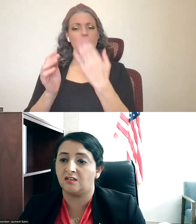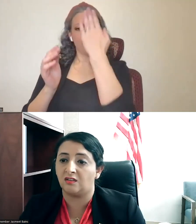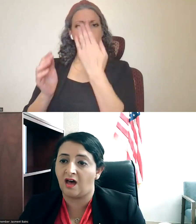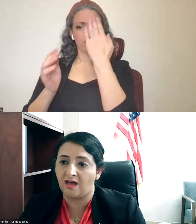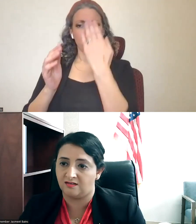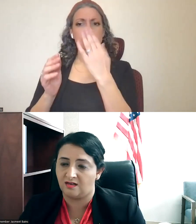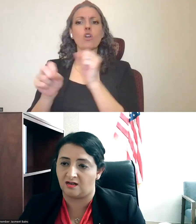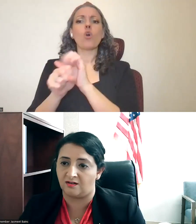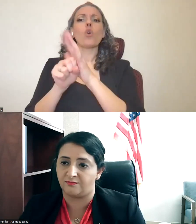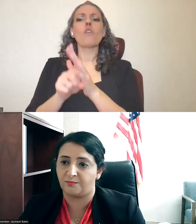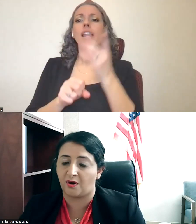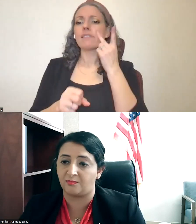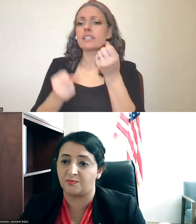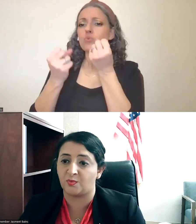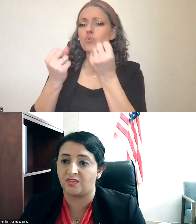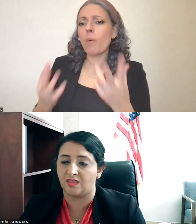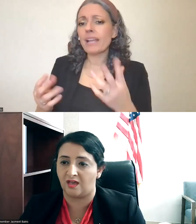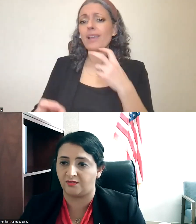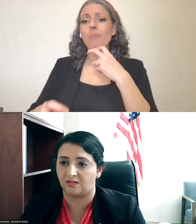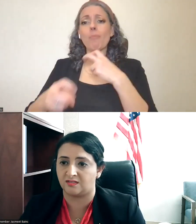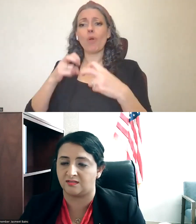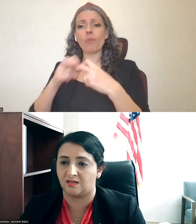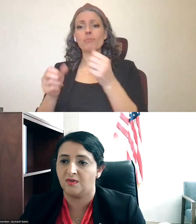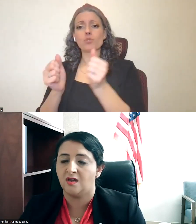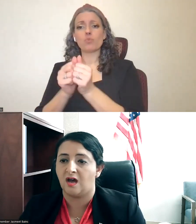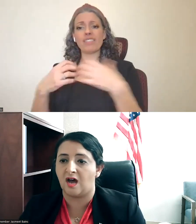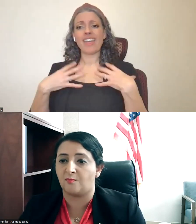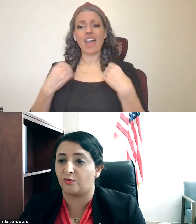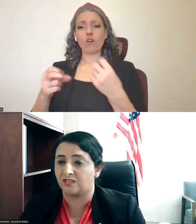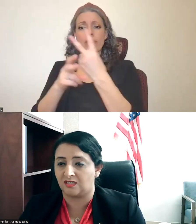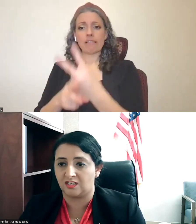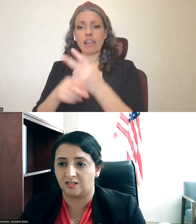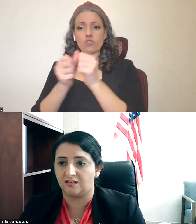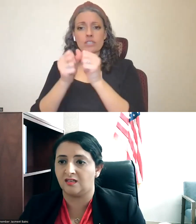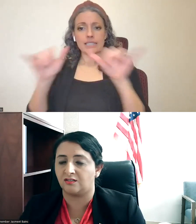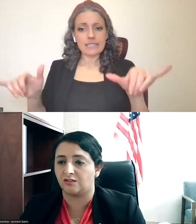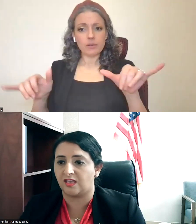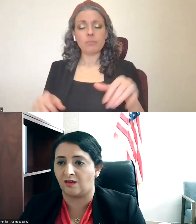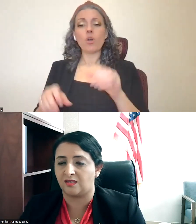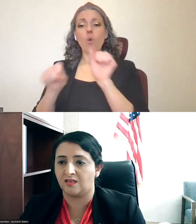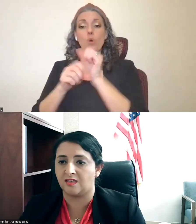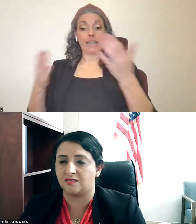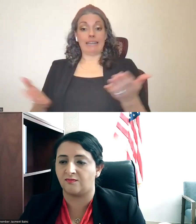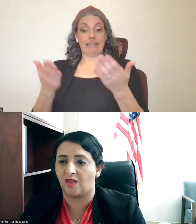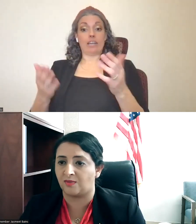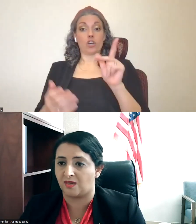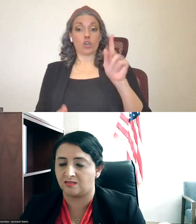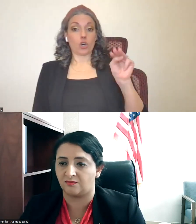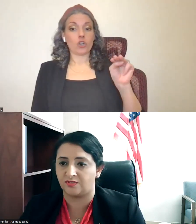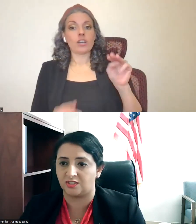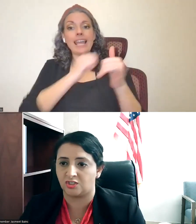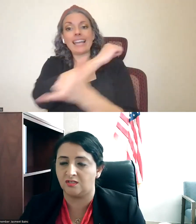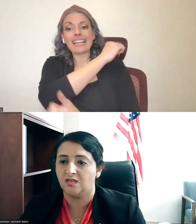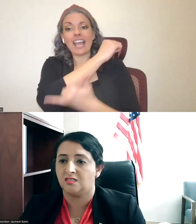seen a lot of problems within the healthcare system. Working here in Kern County as a family